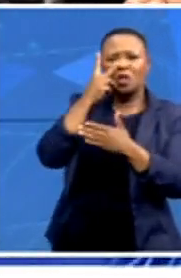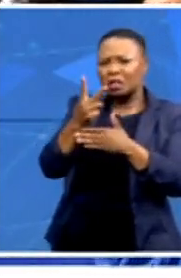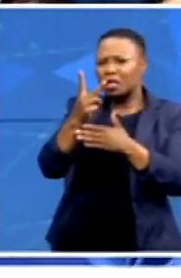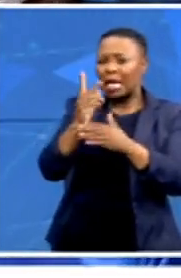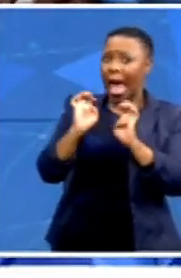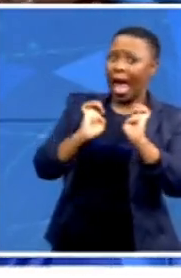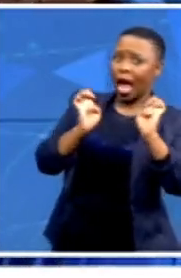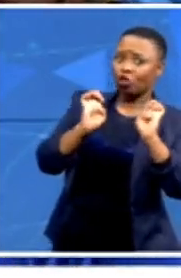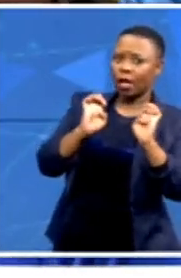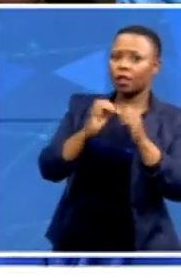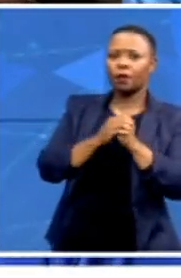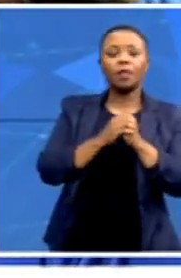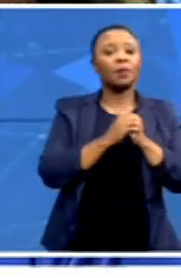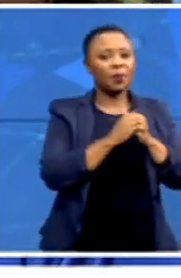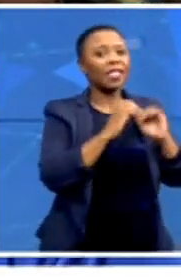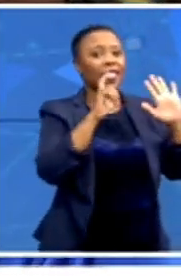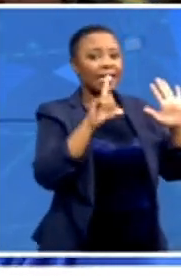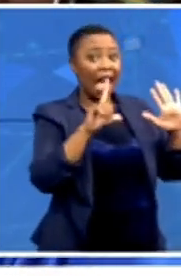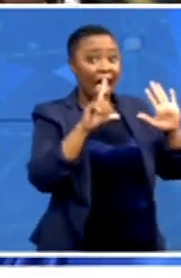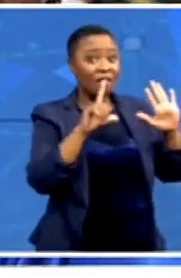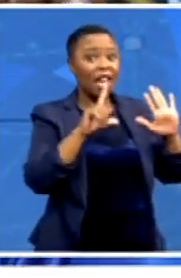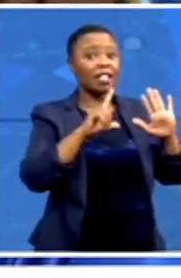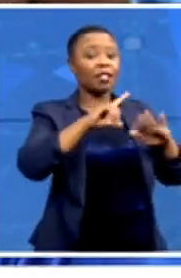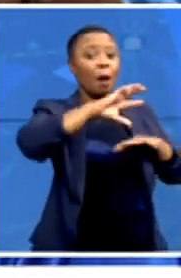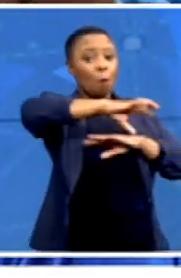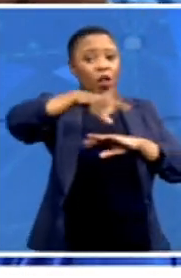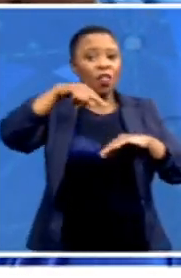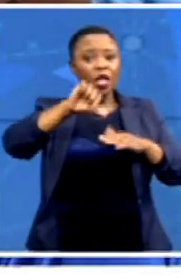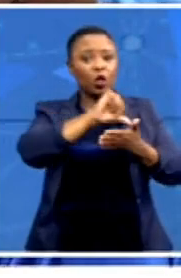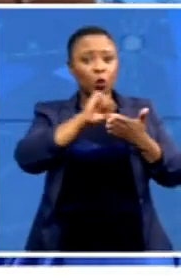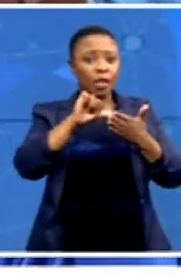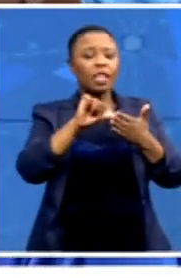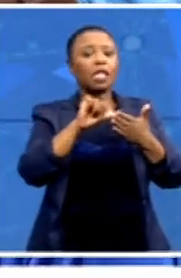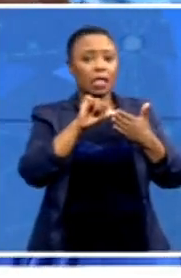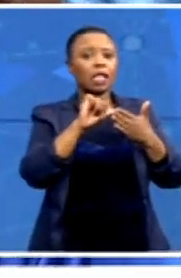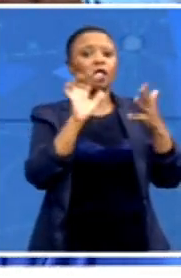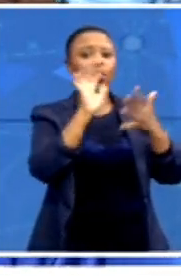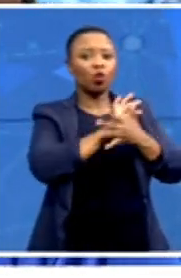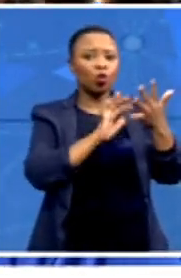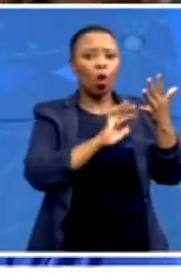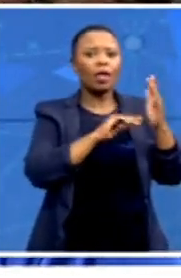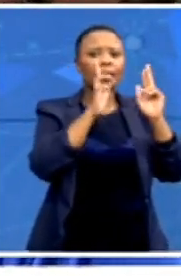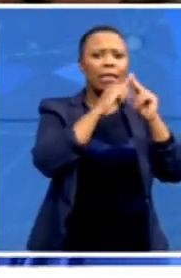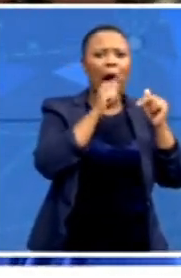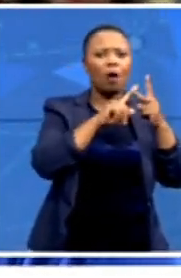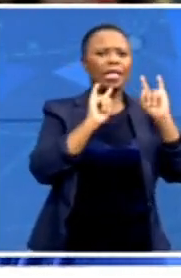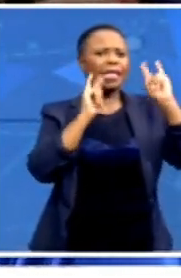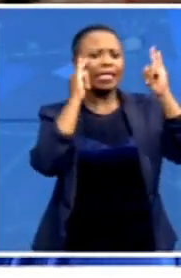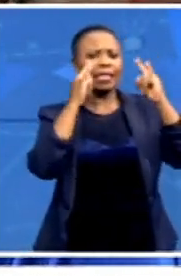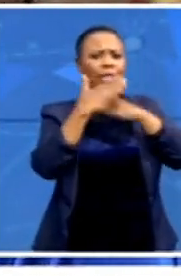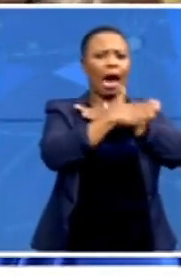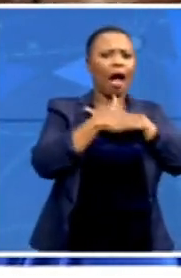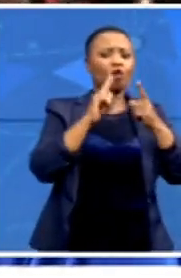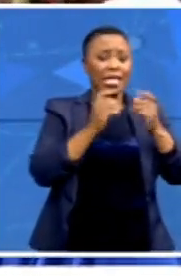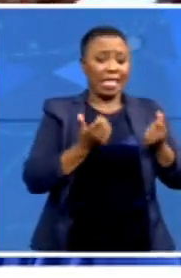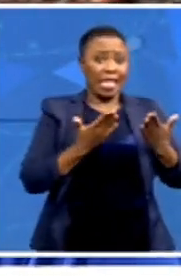this week I've travelled around. And the story is relatively the same in towns and cities across the country. Service delivery is collapsing. People are not getting